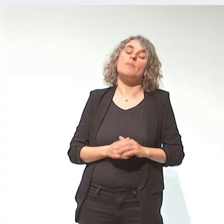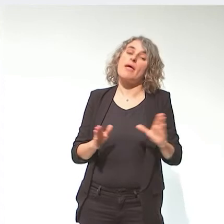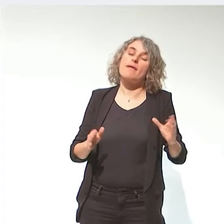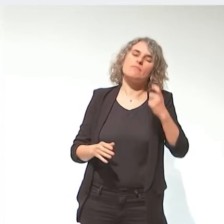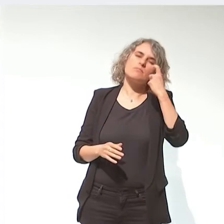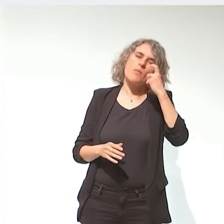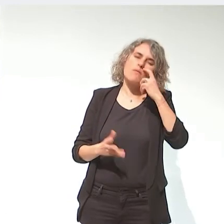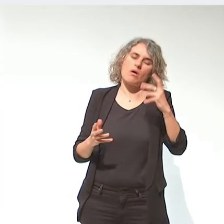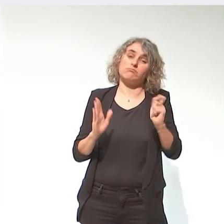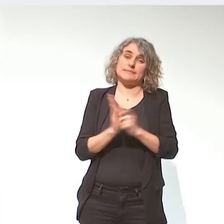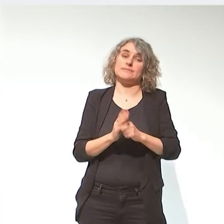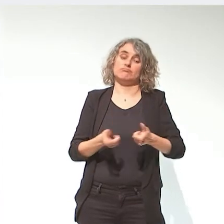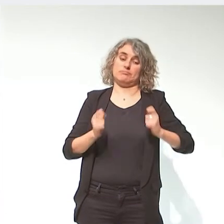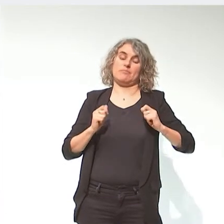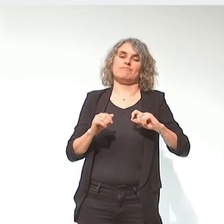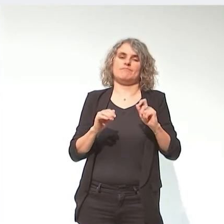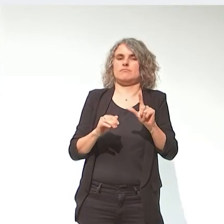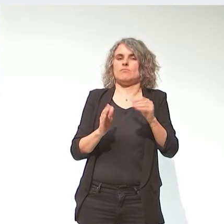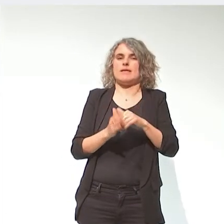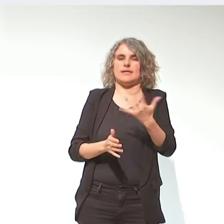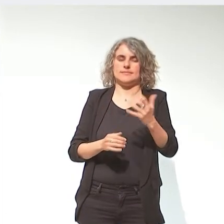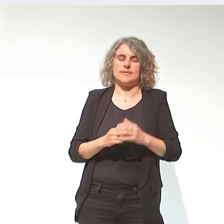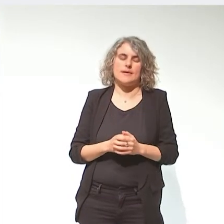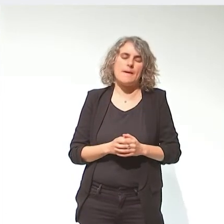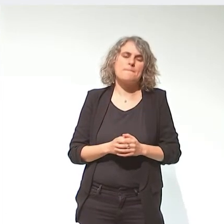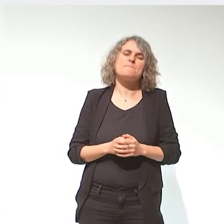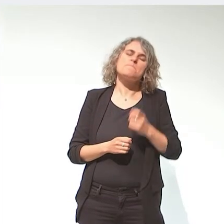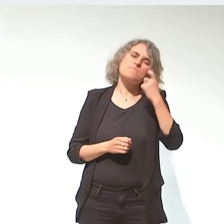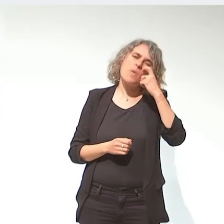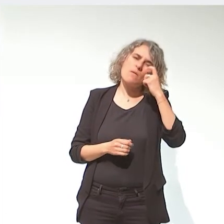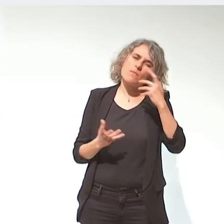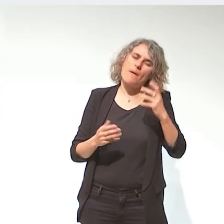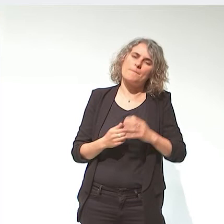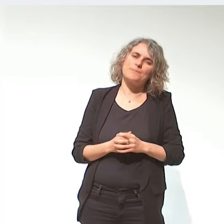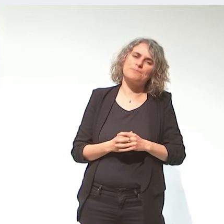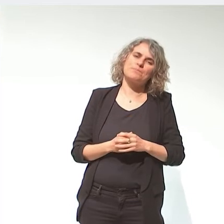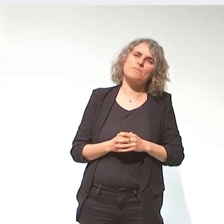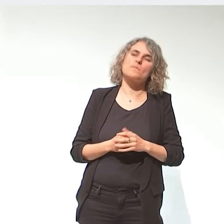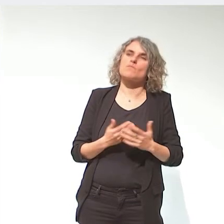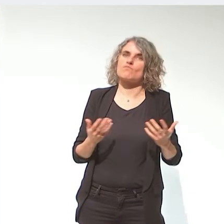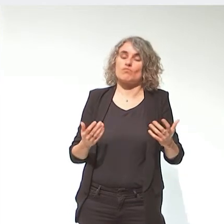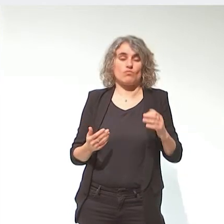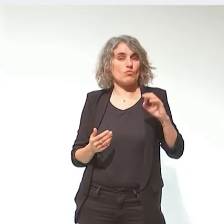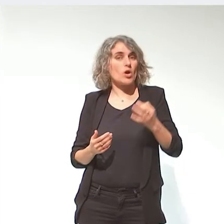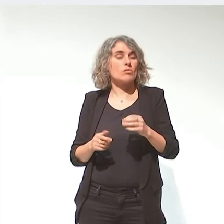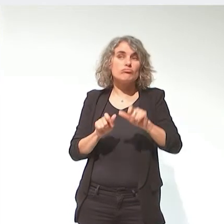that in spite of these students were included in the regular schools, sometimes